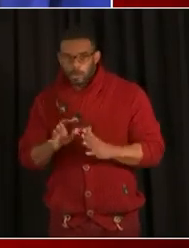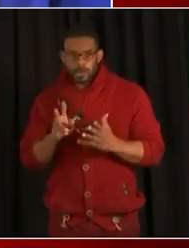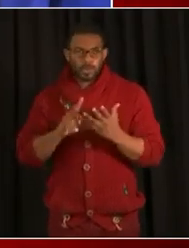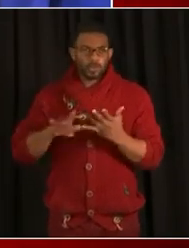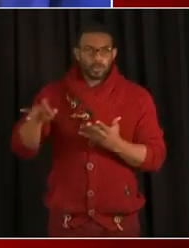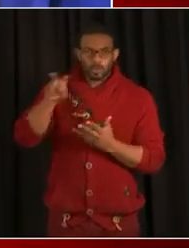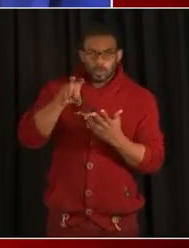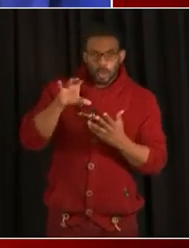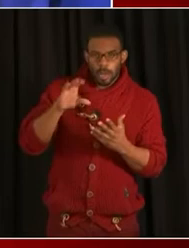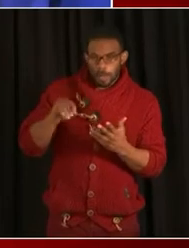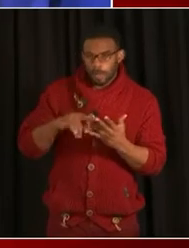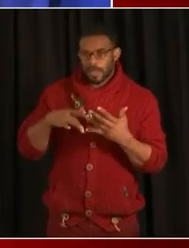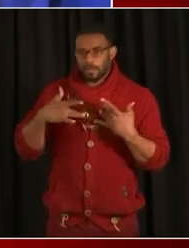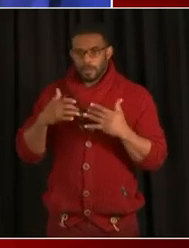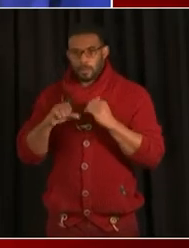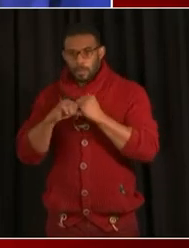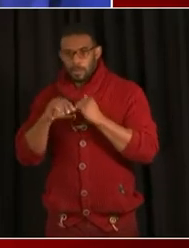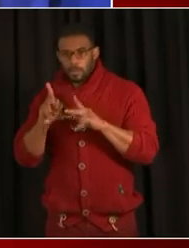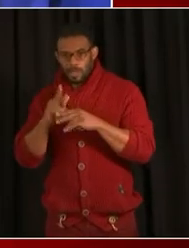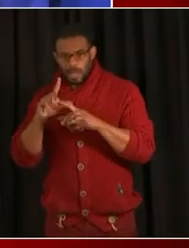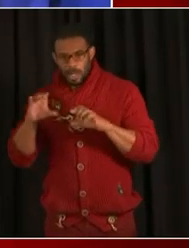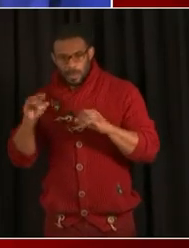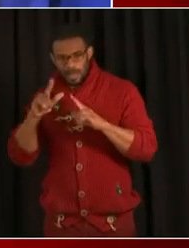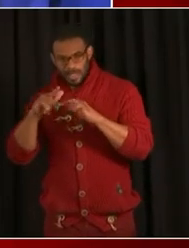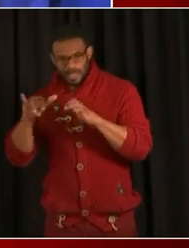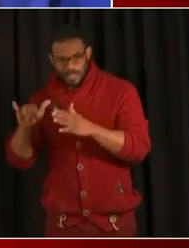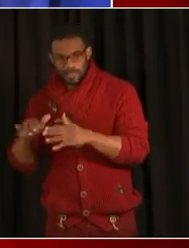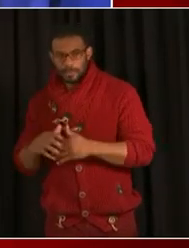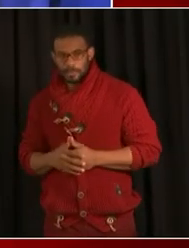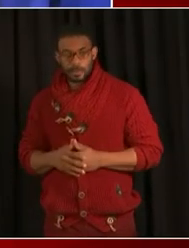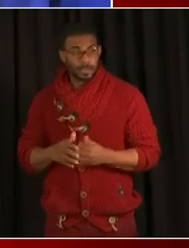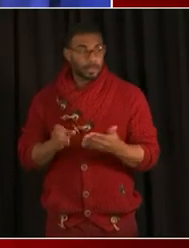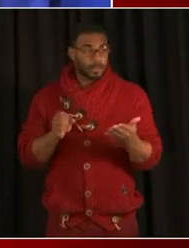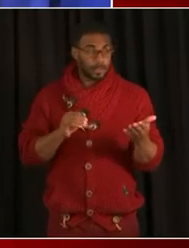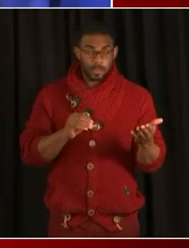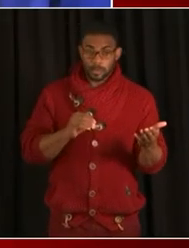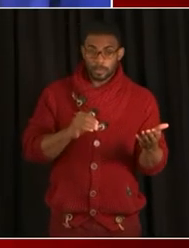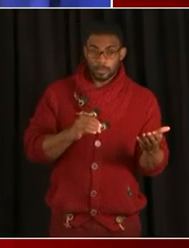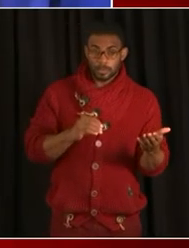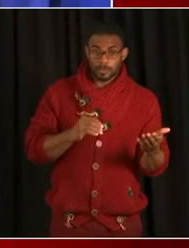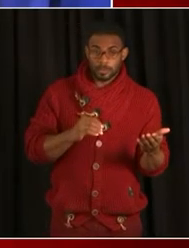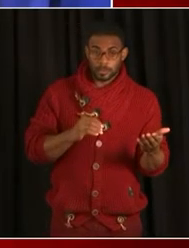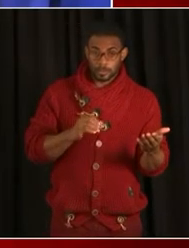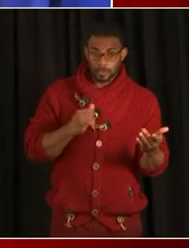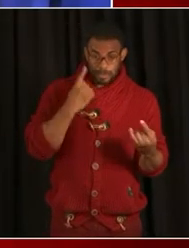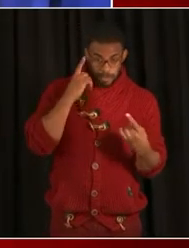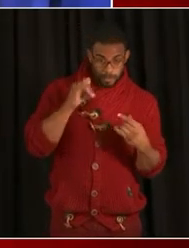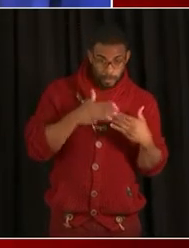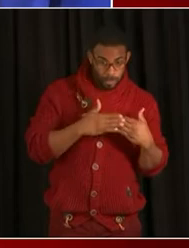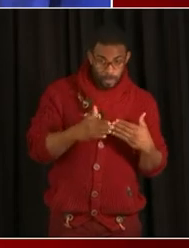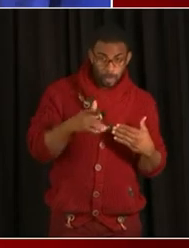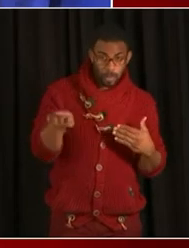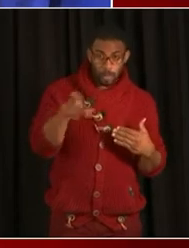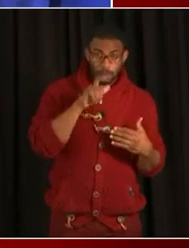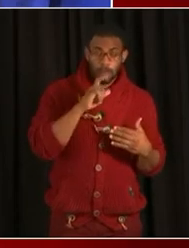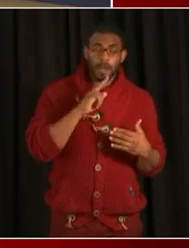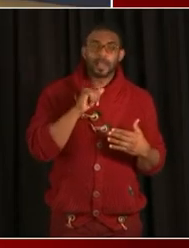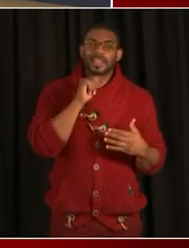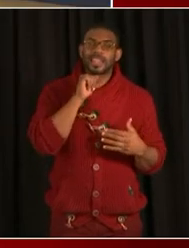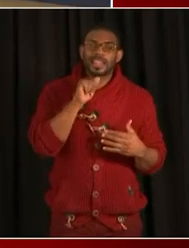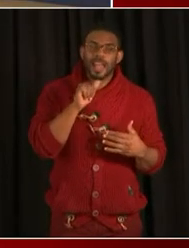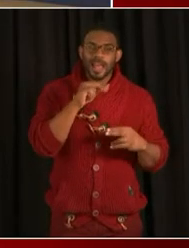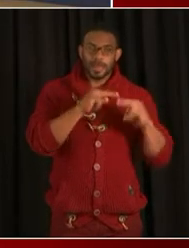tour companies, event promotion production companies and such. And so the big thing for those who are